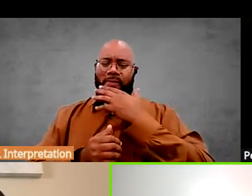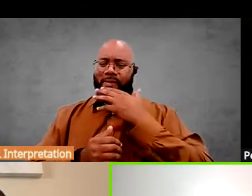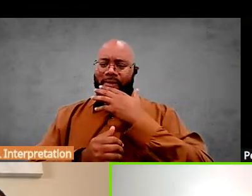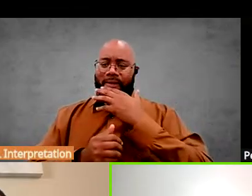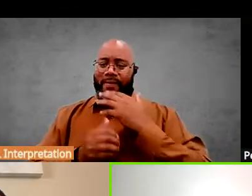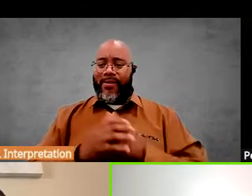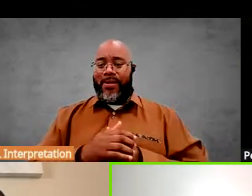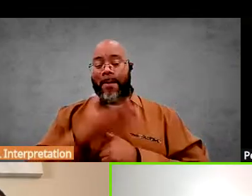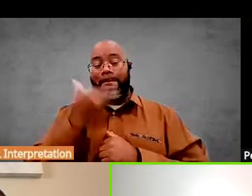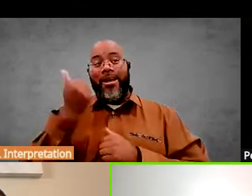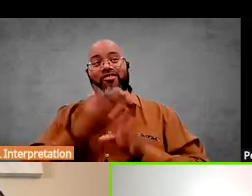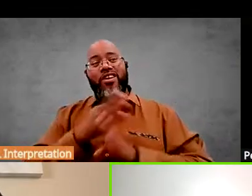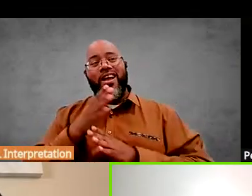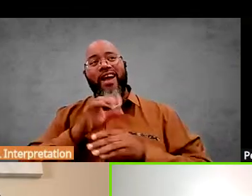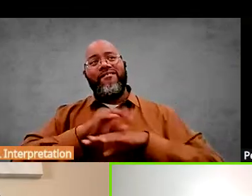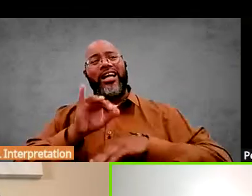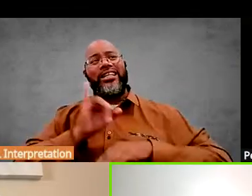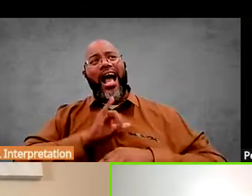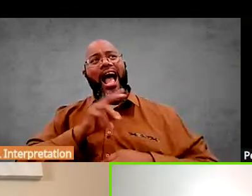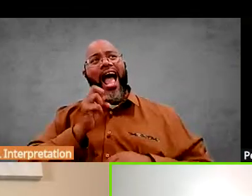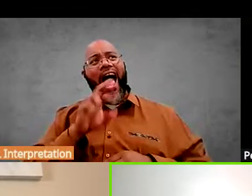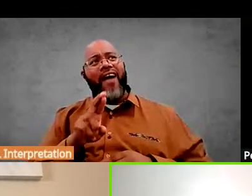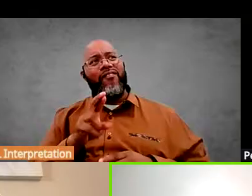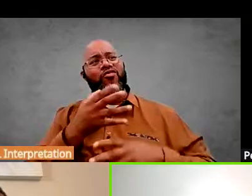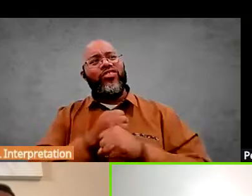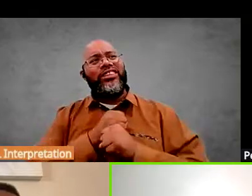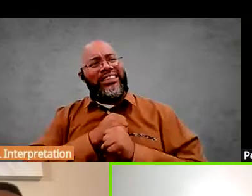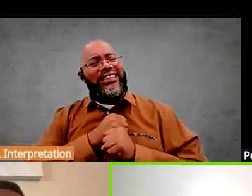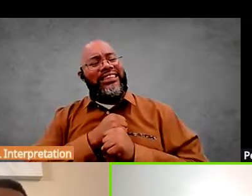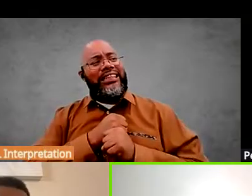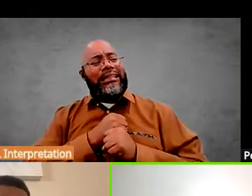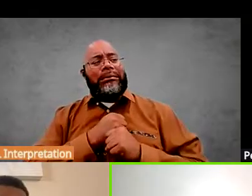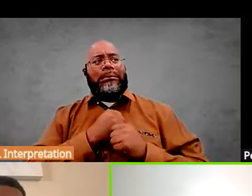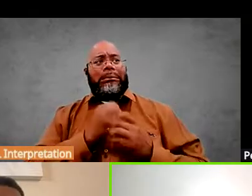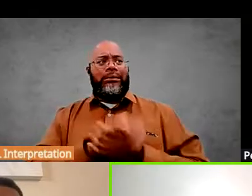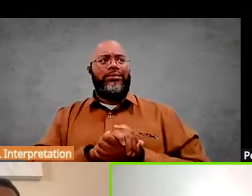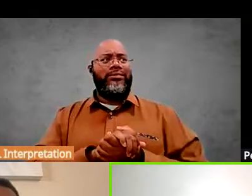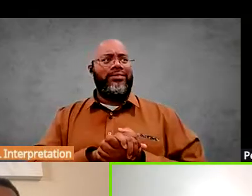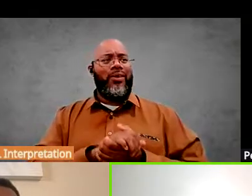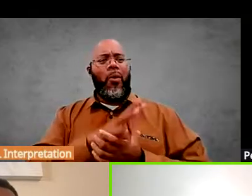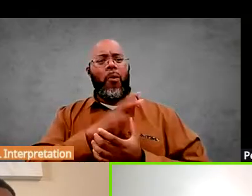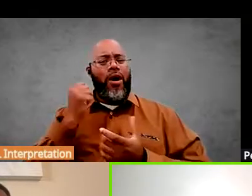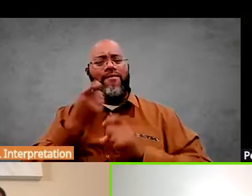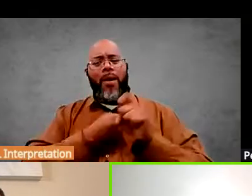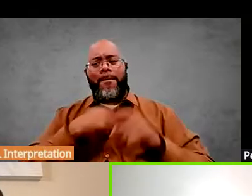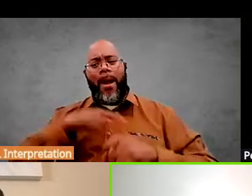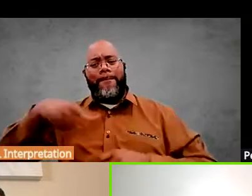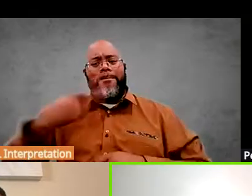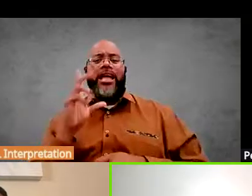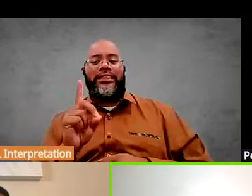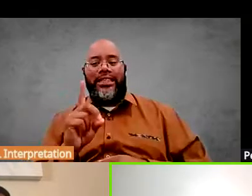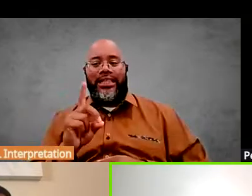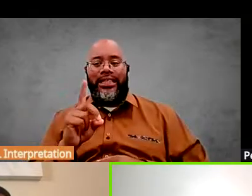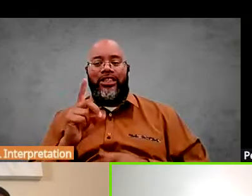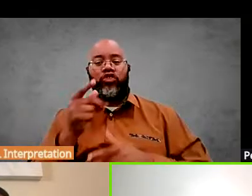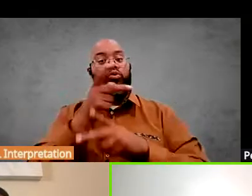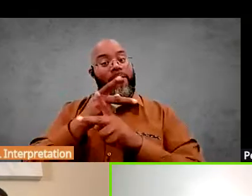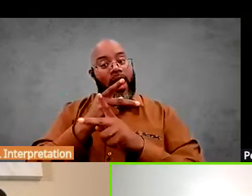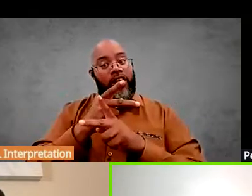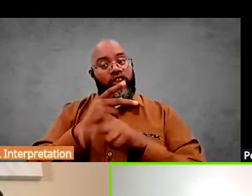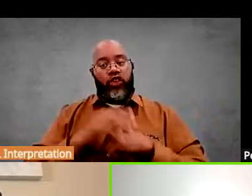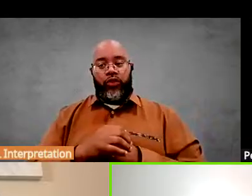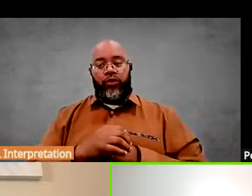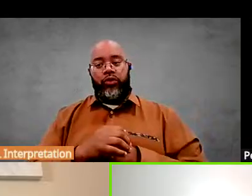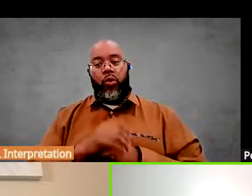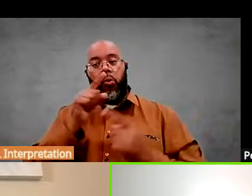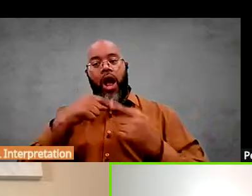The best career advice I ever received was from my PhD supervisor when